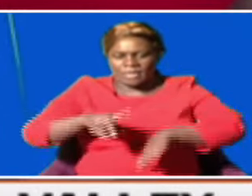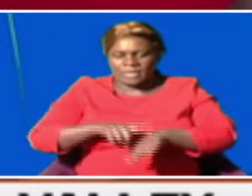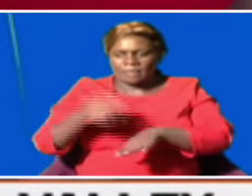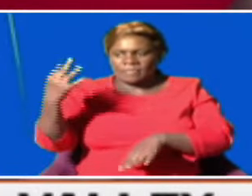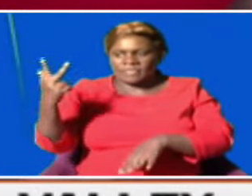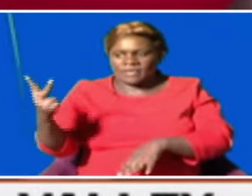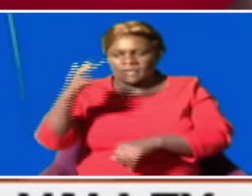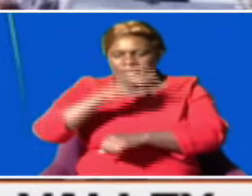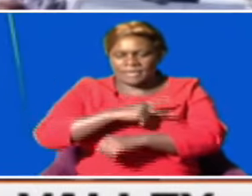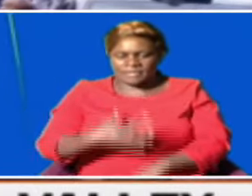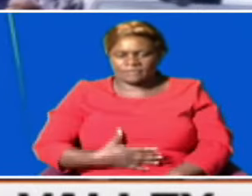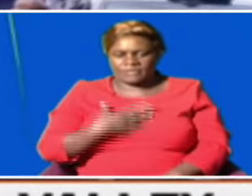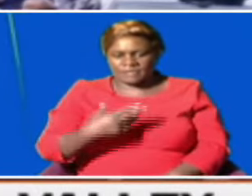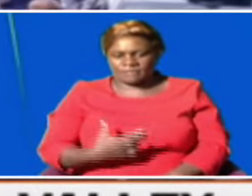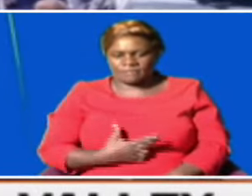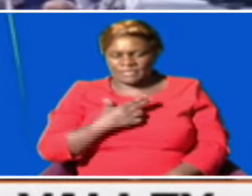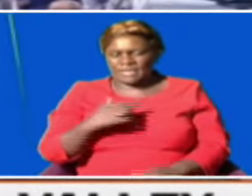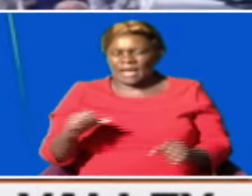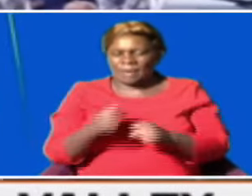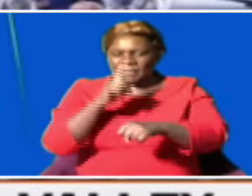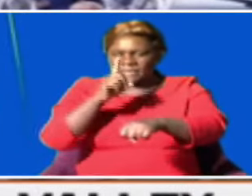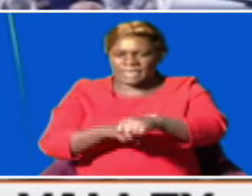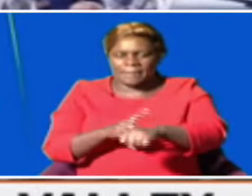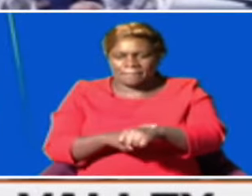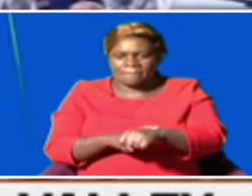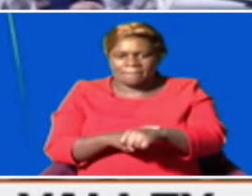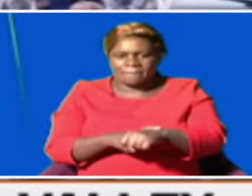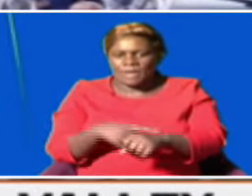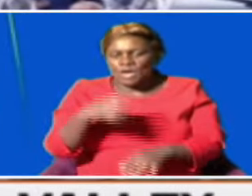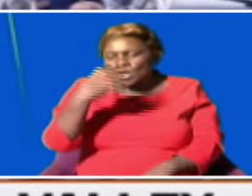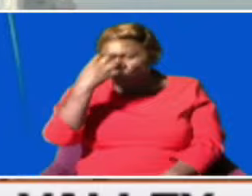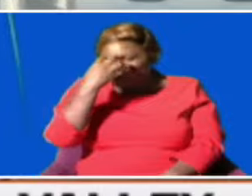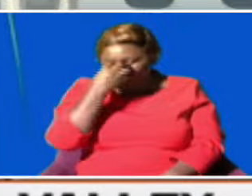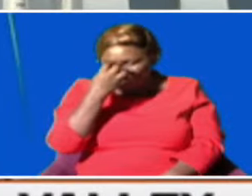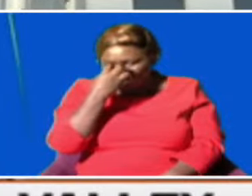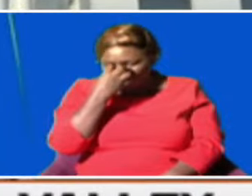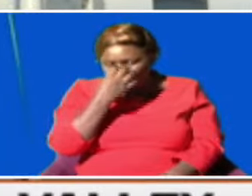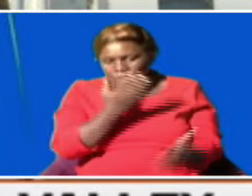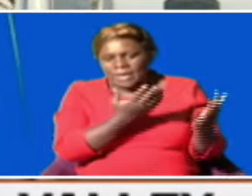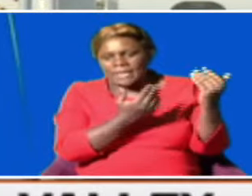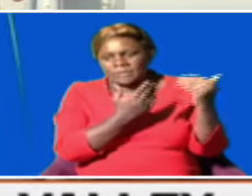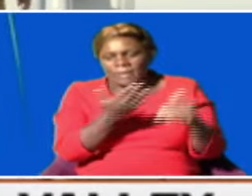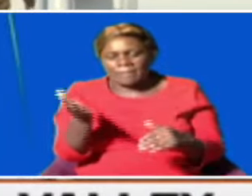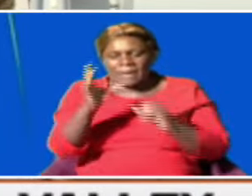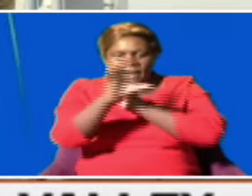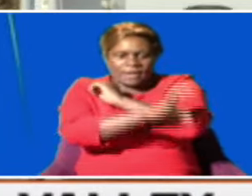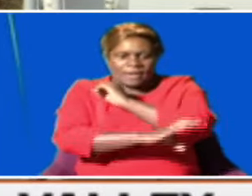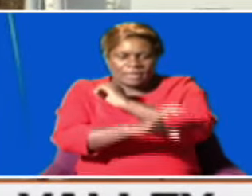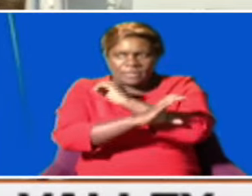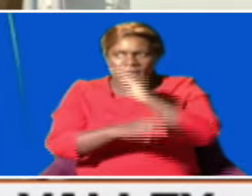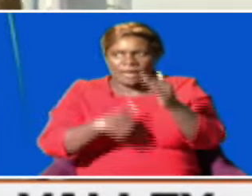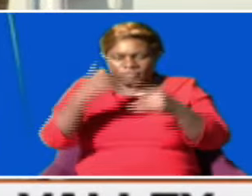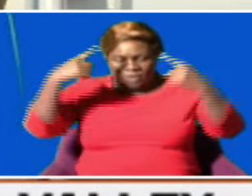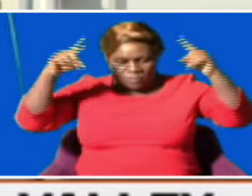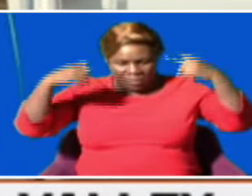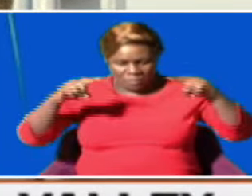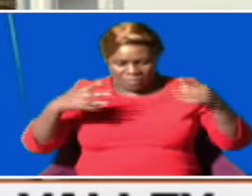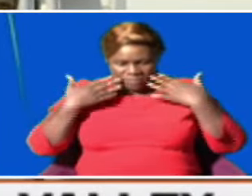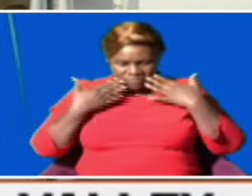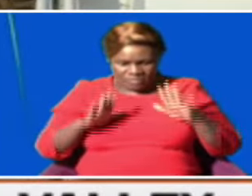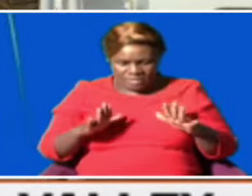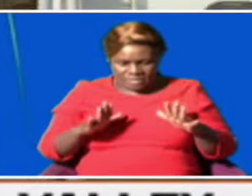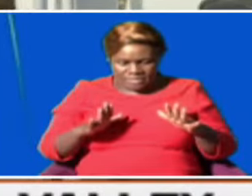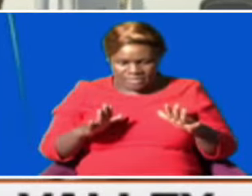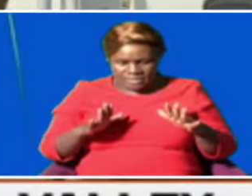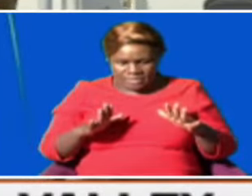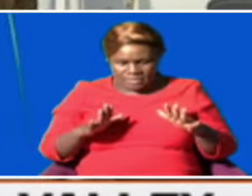three-day tour, with the visit coming at a time when Ruto is expected back in the country after successfully concluding his